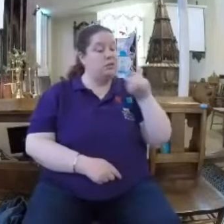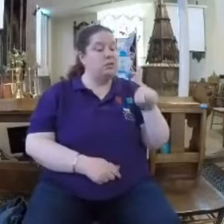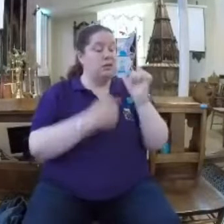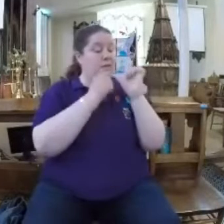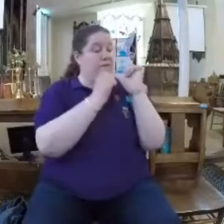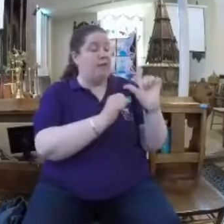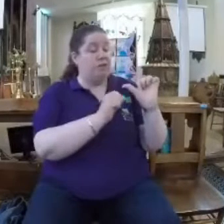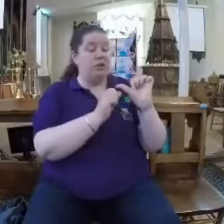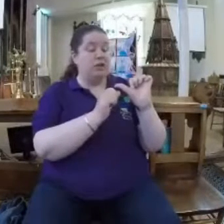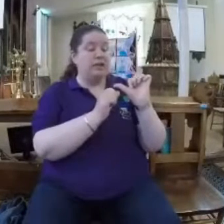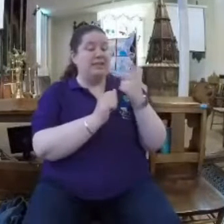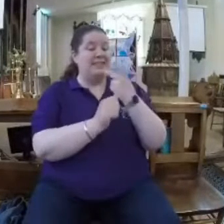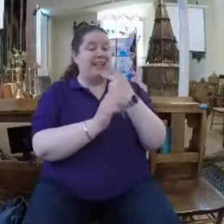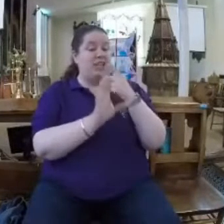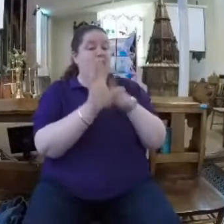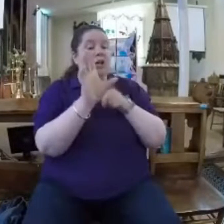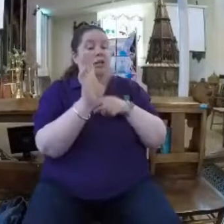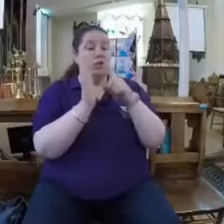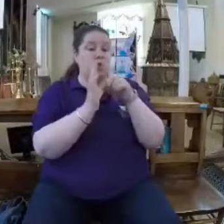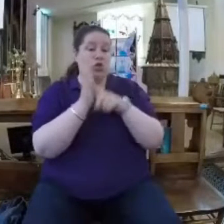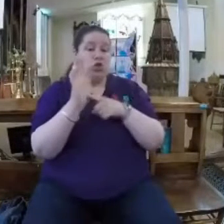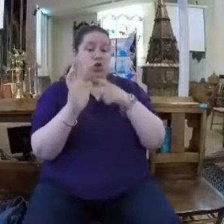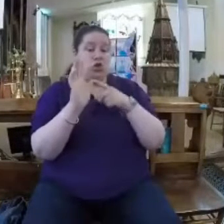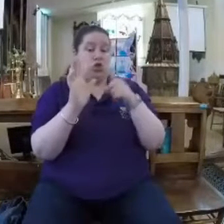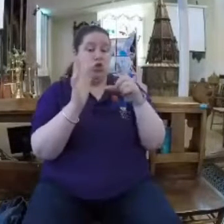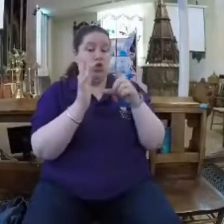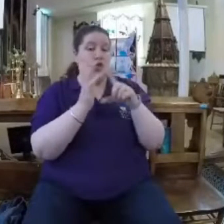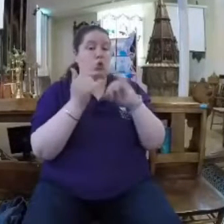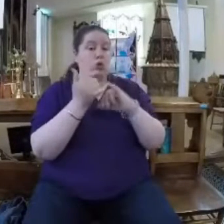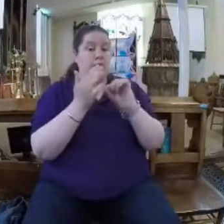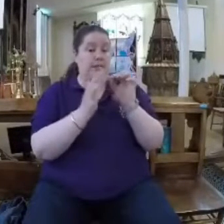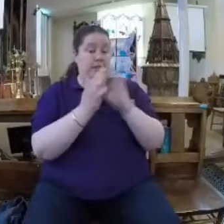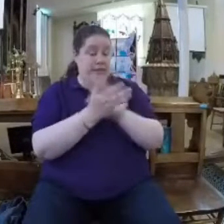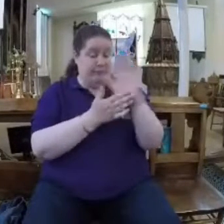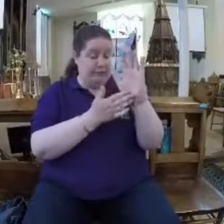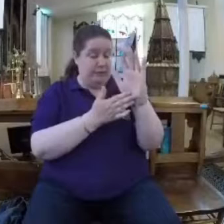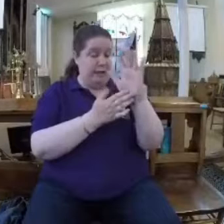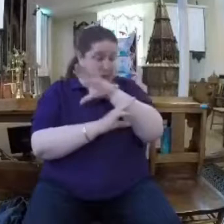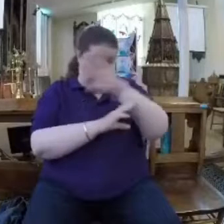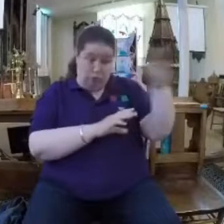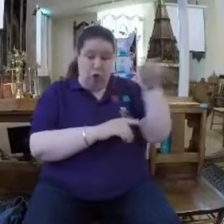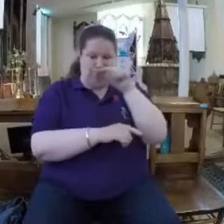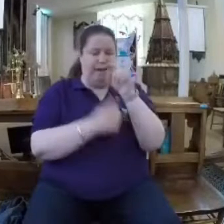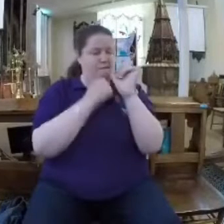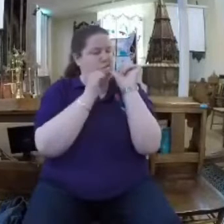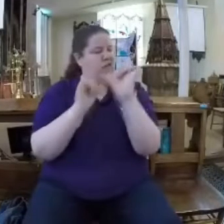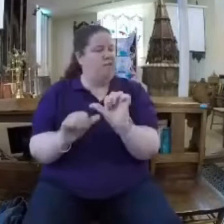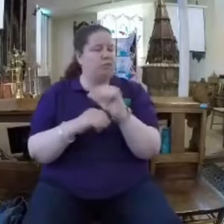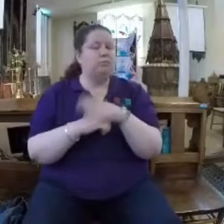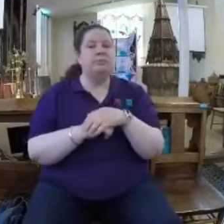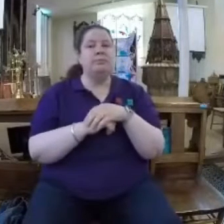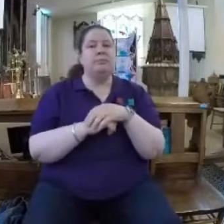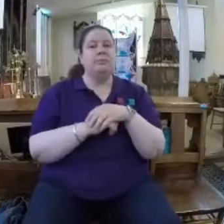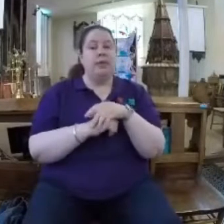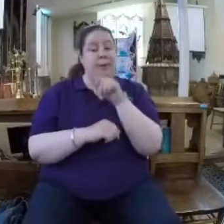youngest, Joseph. Jacob really lets the whole family know that Joseph is his favorite, and Joseph also lets them know that